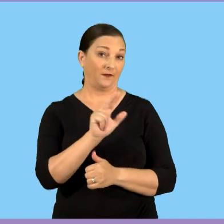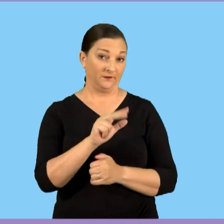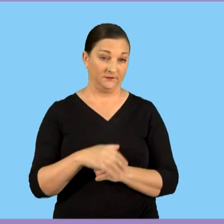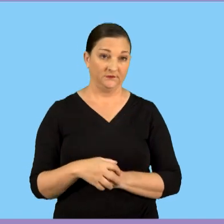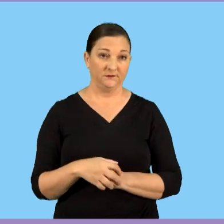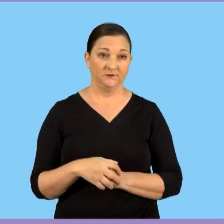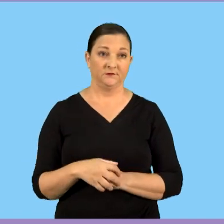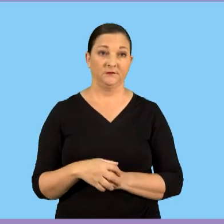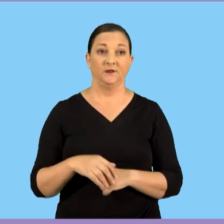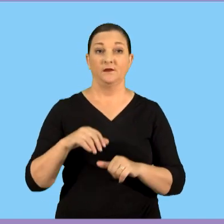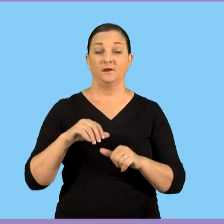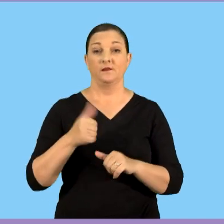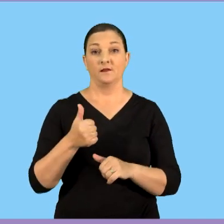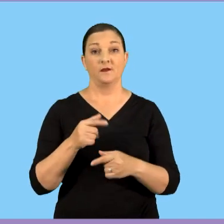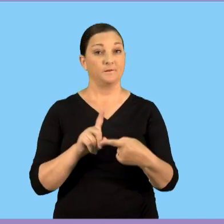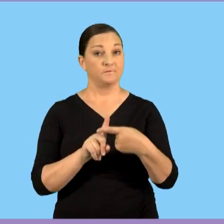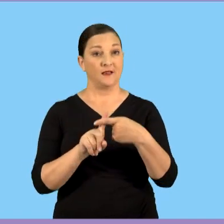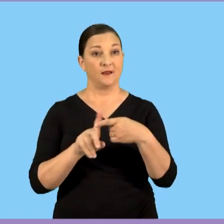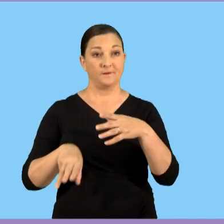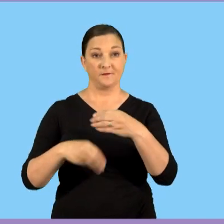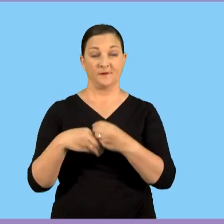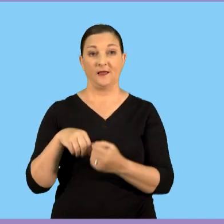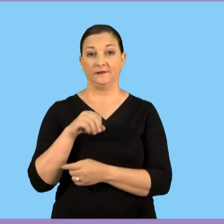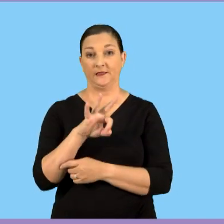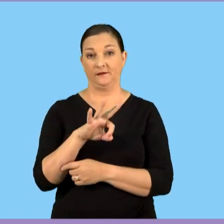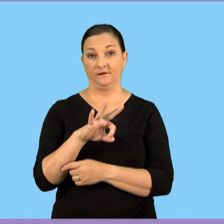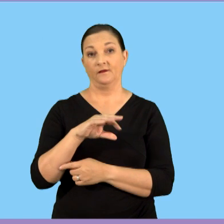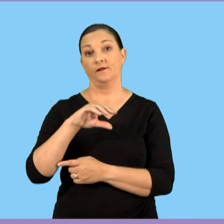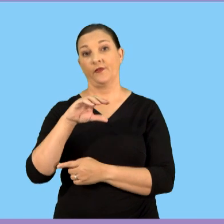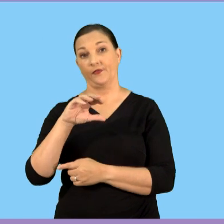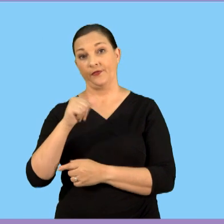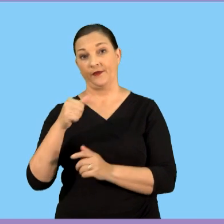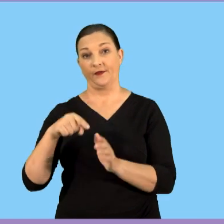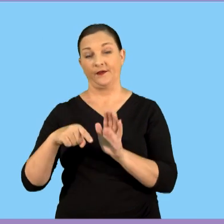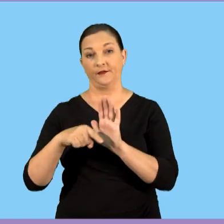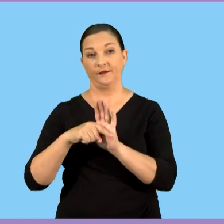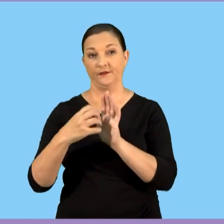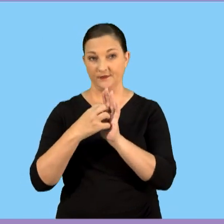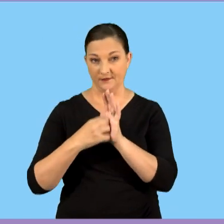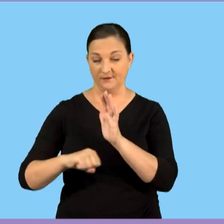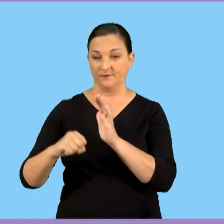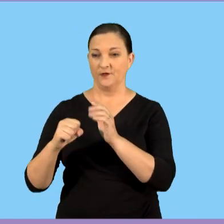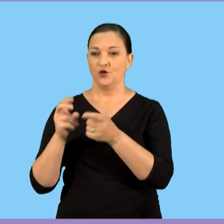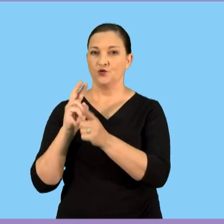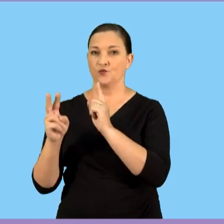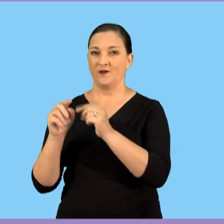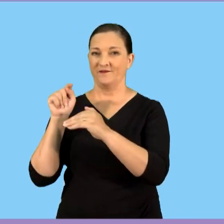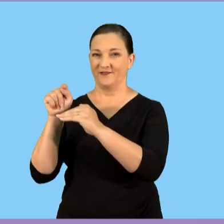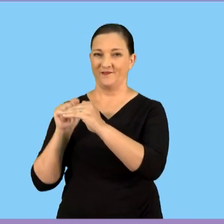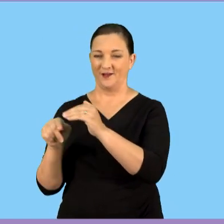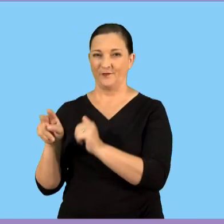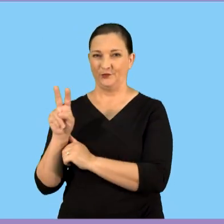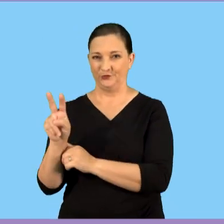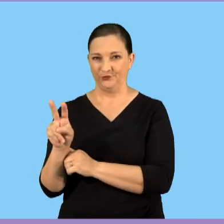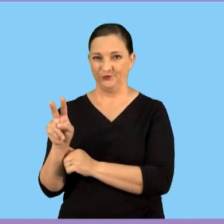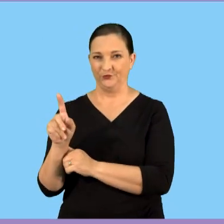gives us an answer of 8. Then we are going to add the 3, and we are going to subtract 12 divided